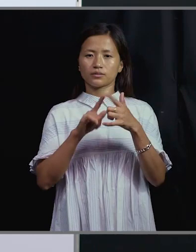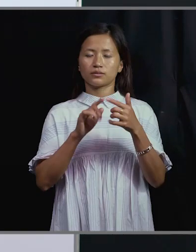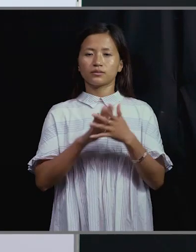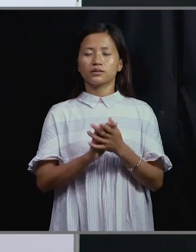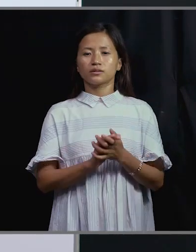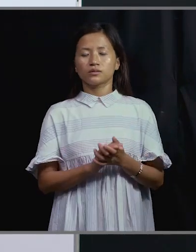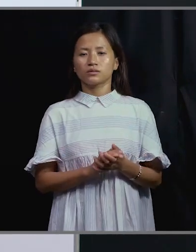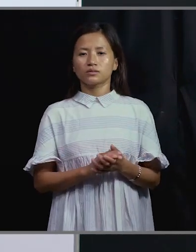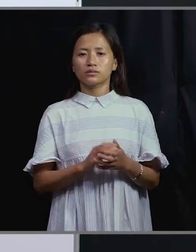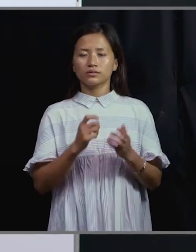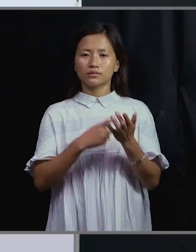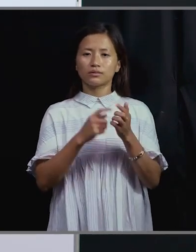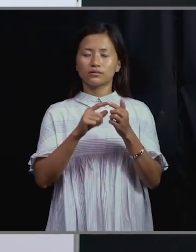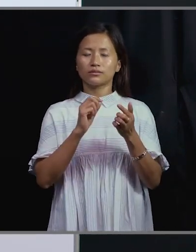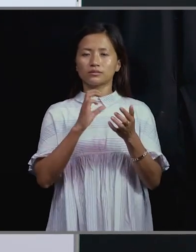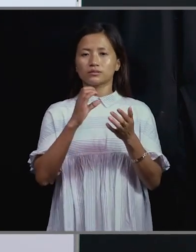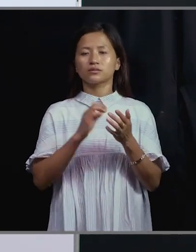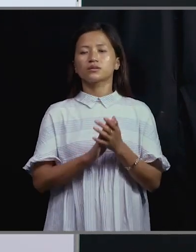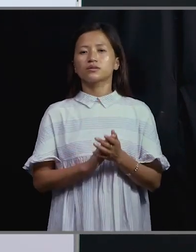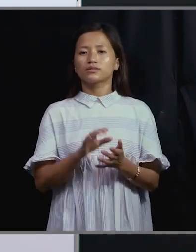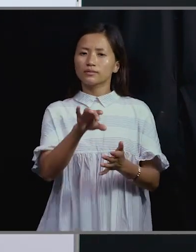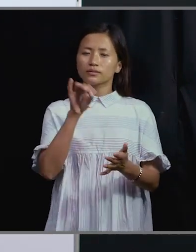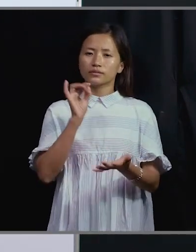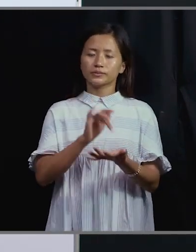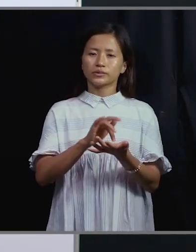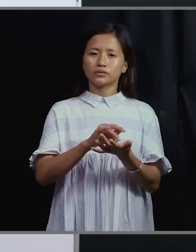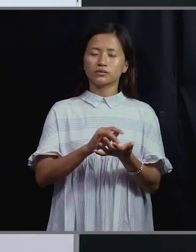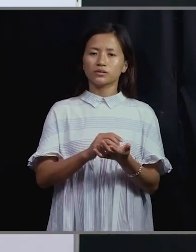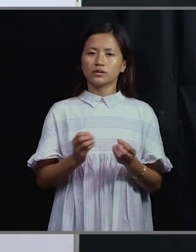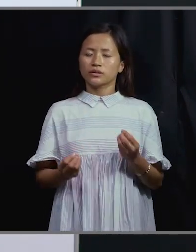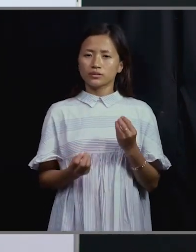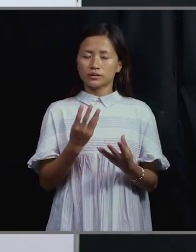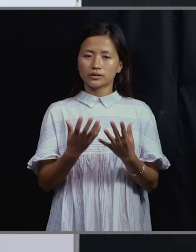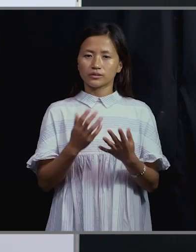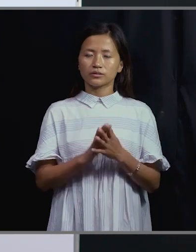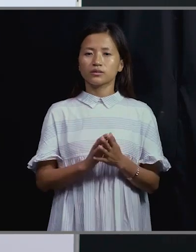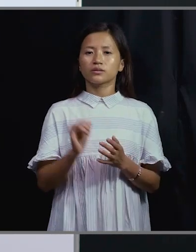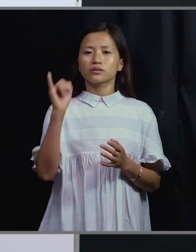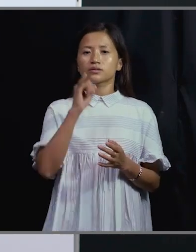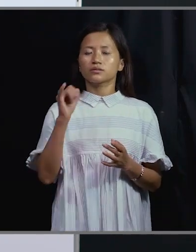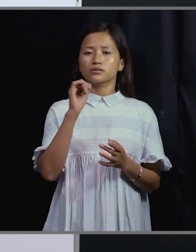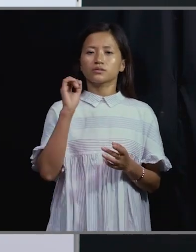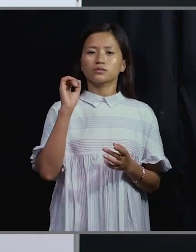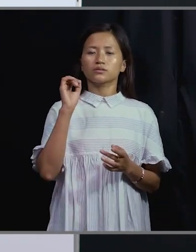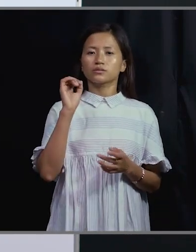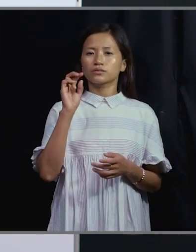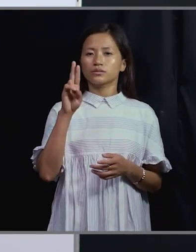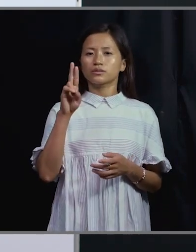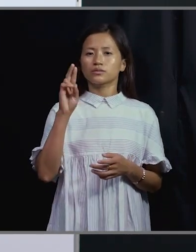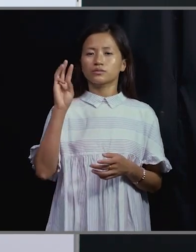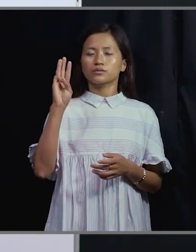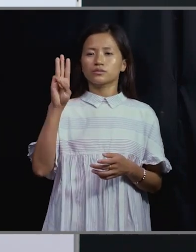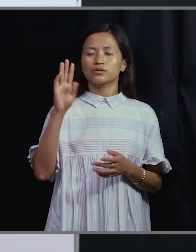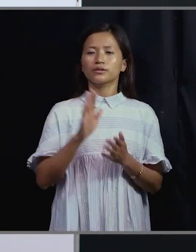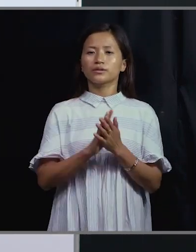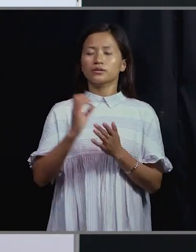reaction takes place only if we heat the reaction mixture up to 623